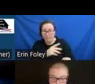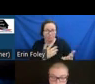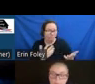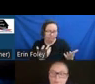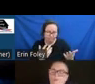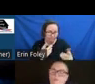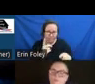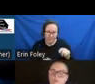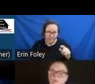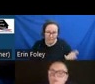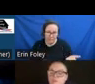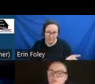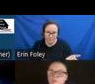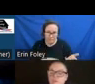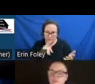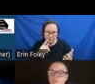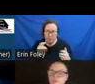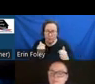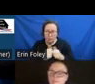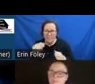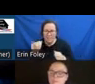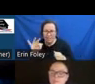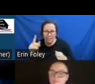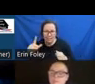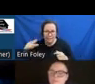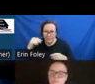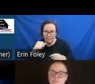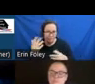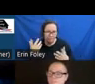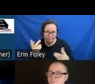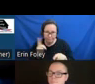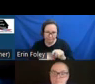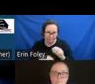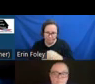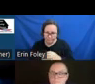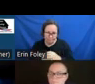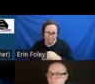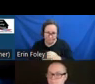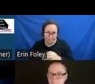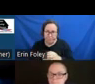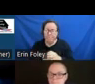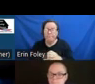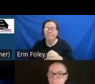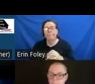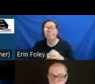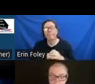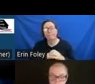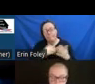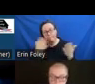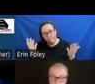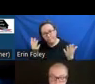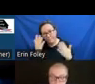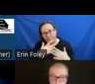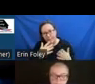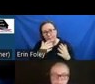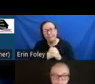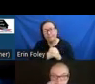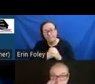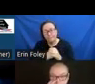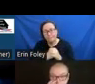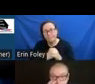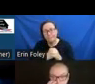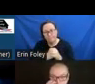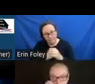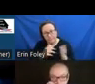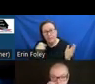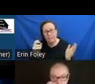should apply for food stamps. It's incorrect, unfortunately. All I can do is tell